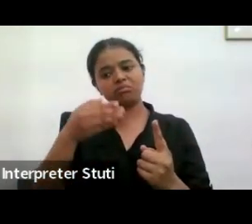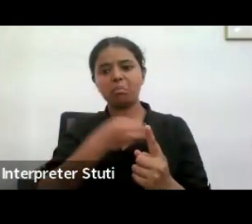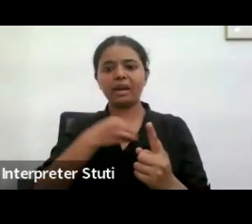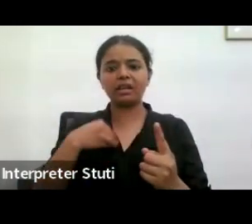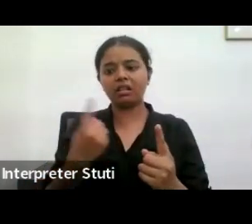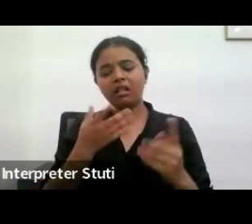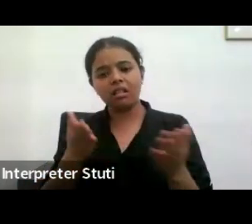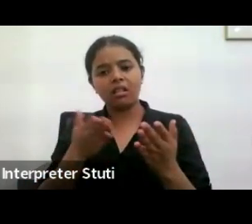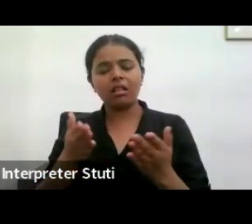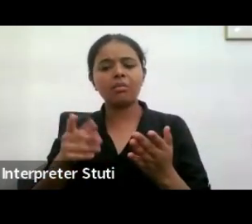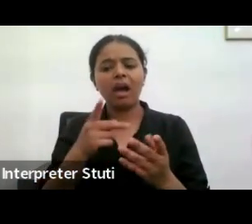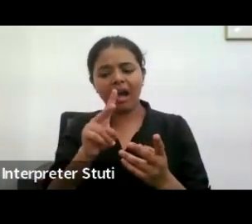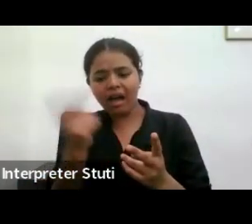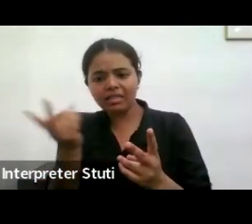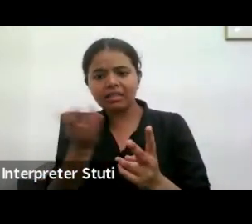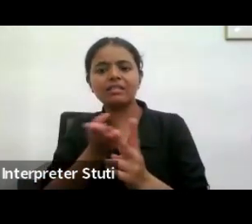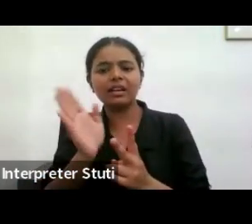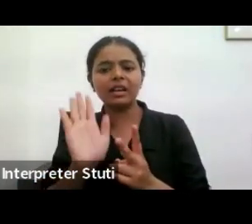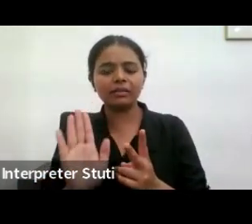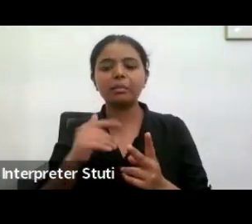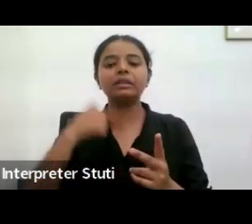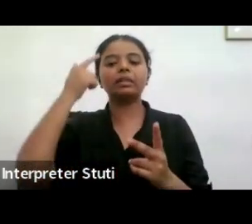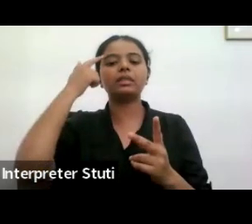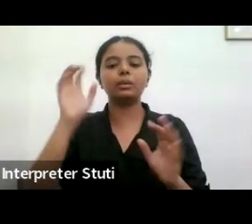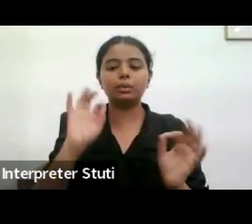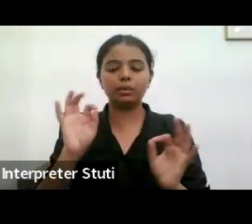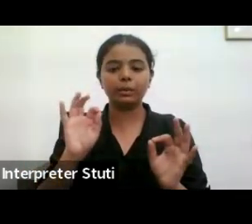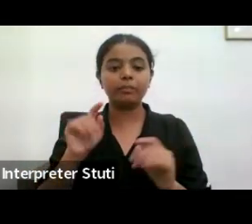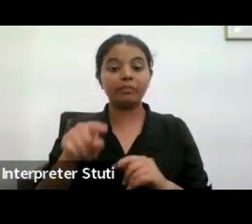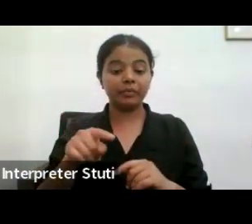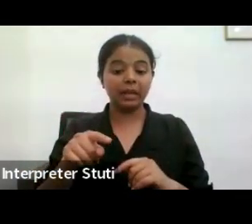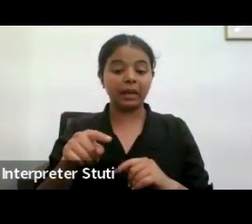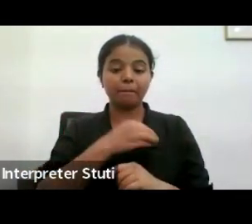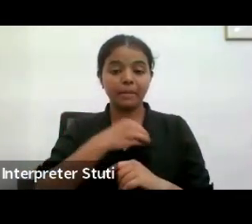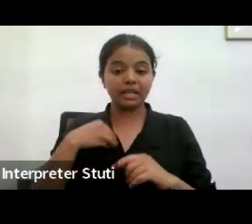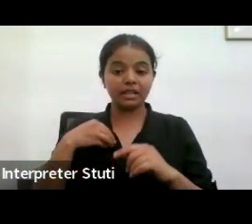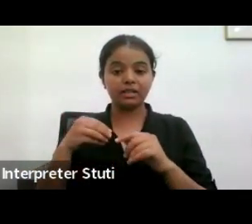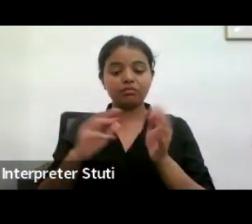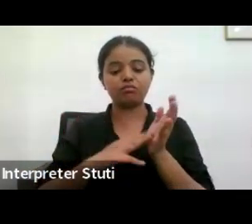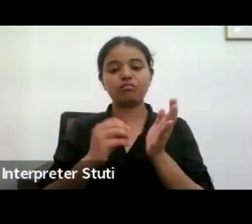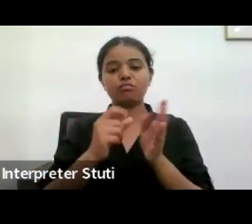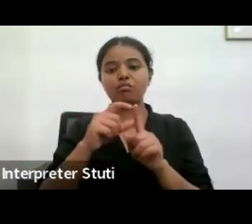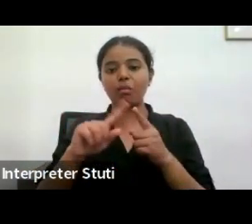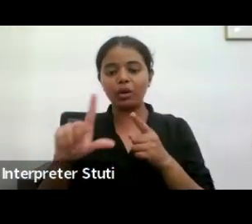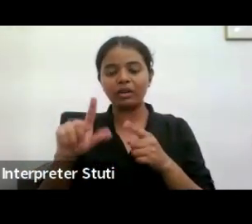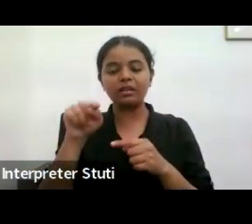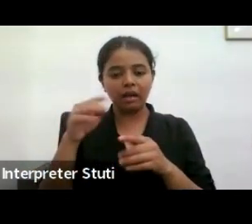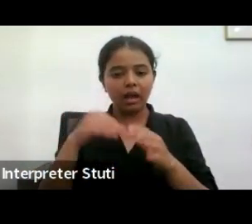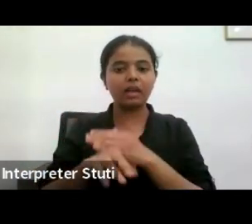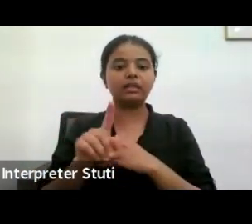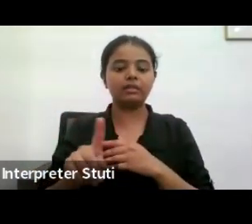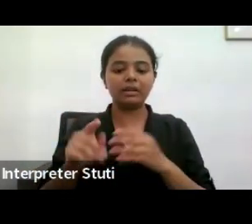child. There is a thinking in this medical model that children with disabilities lack